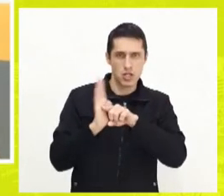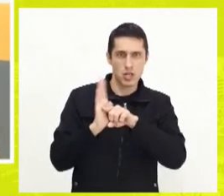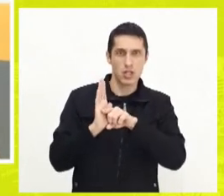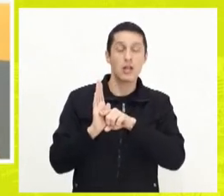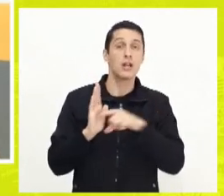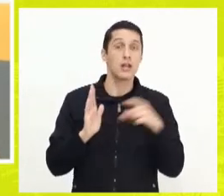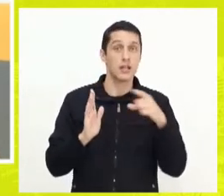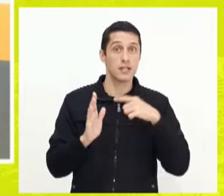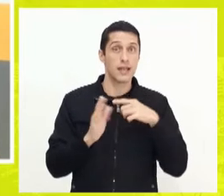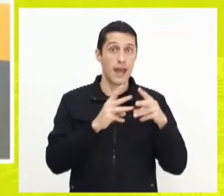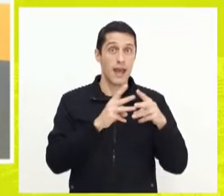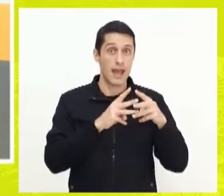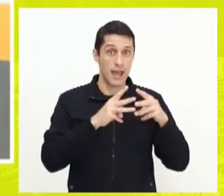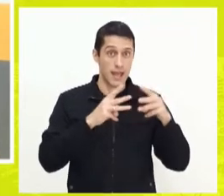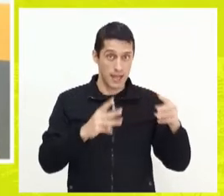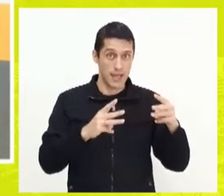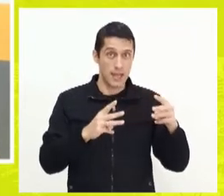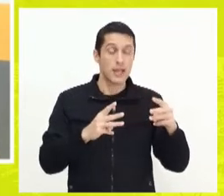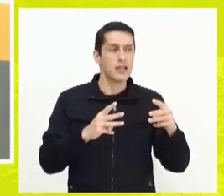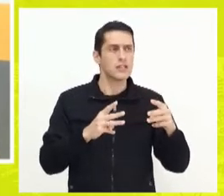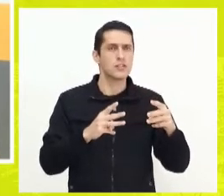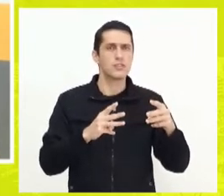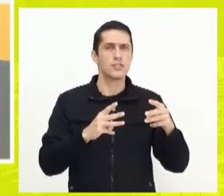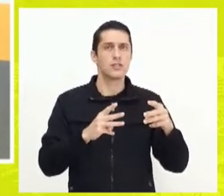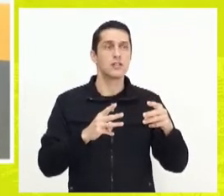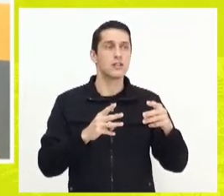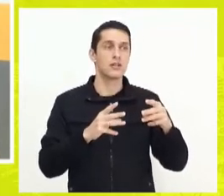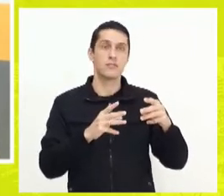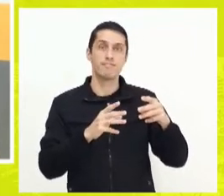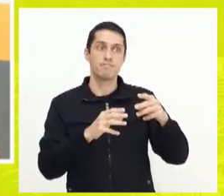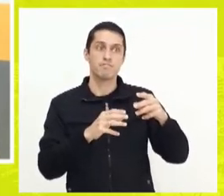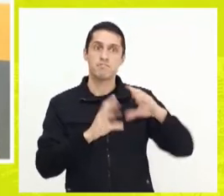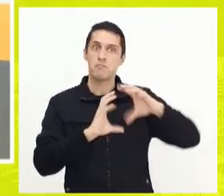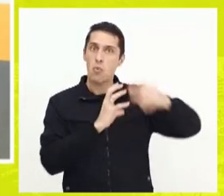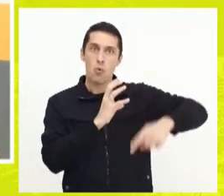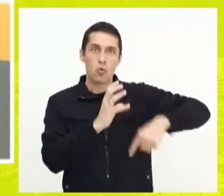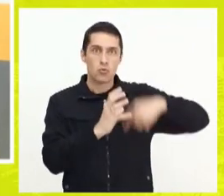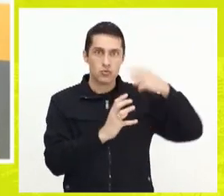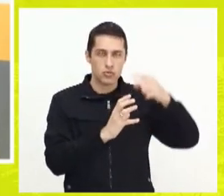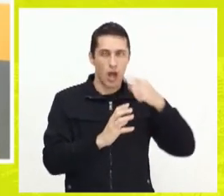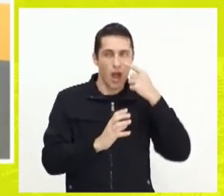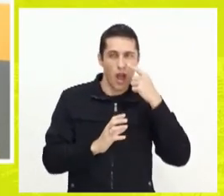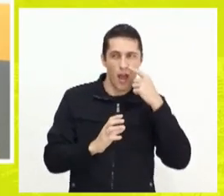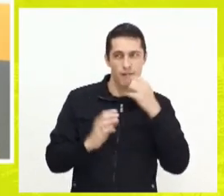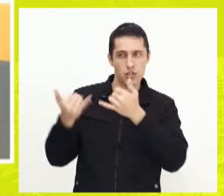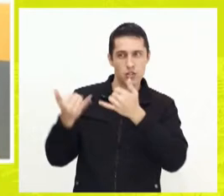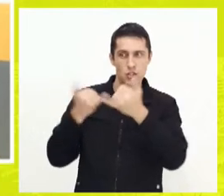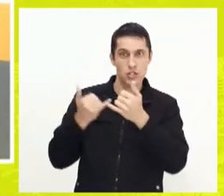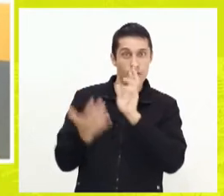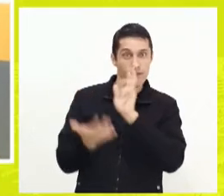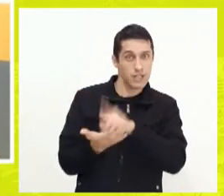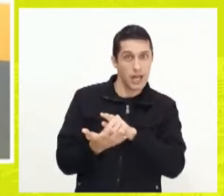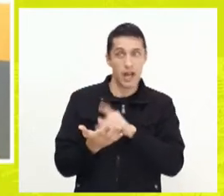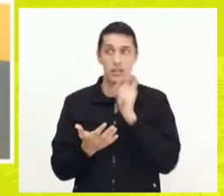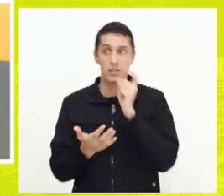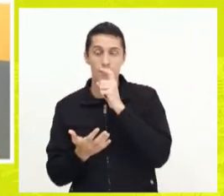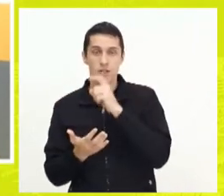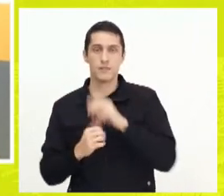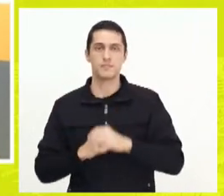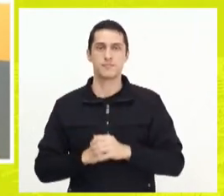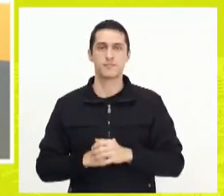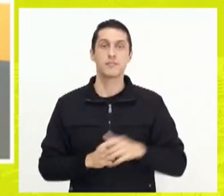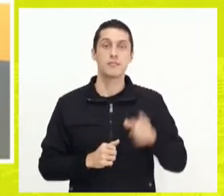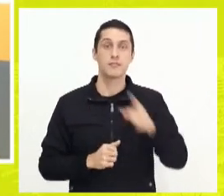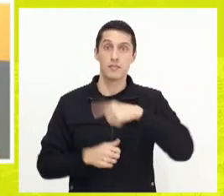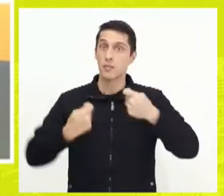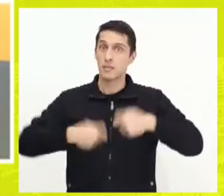of the fact checking agreement we work with principles we must